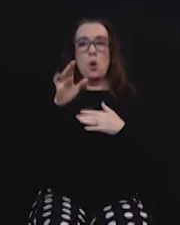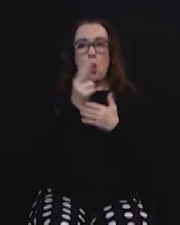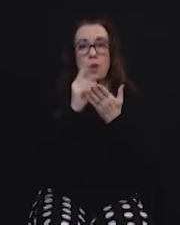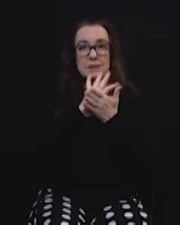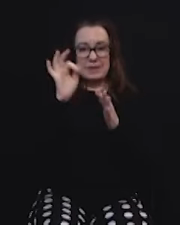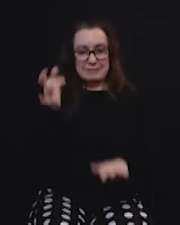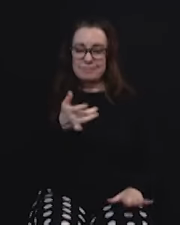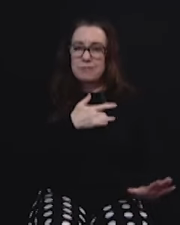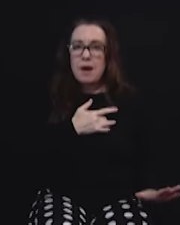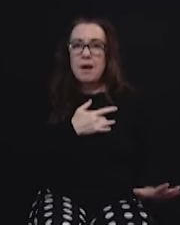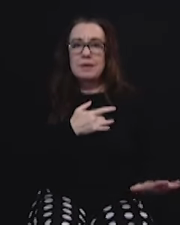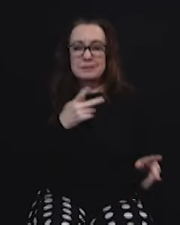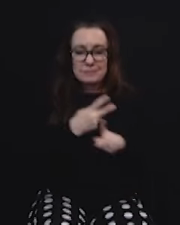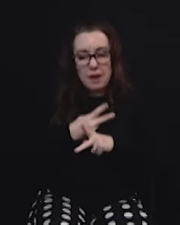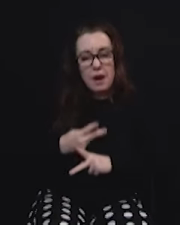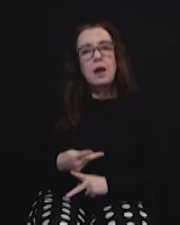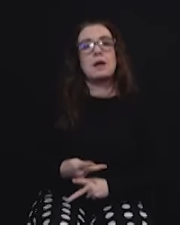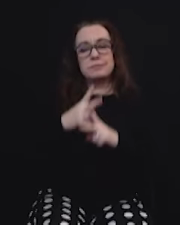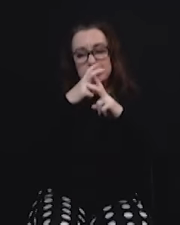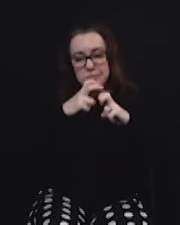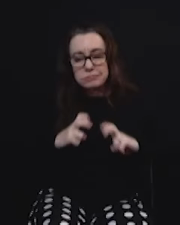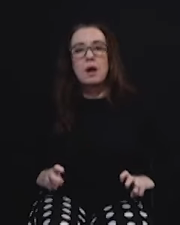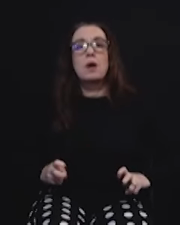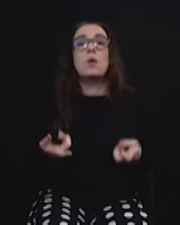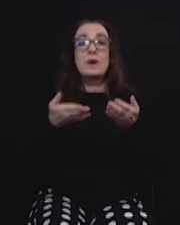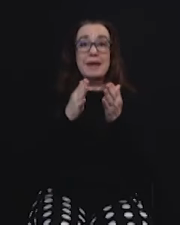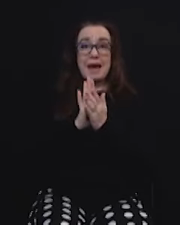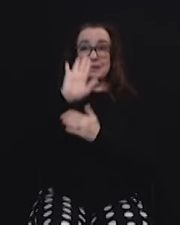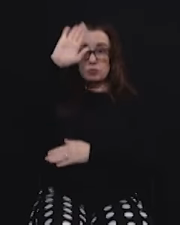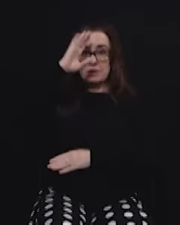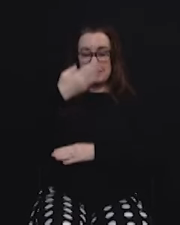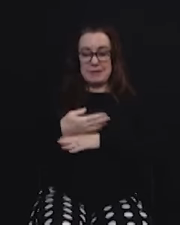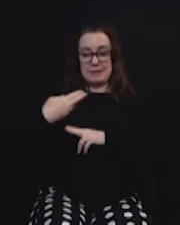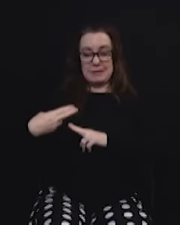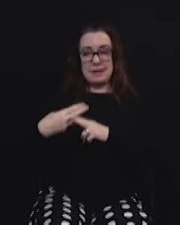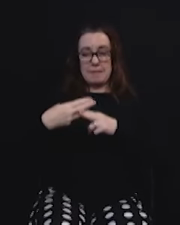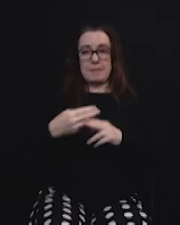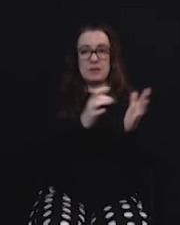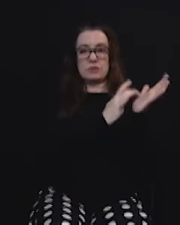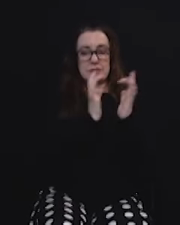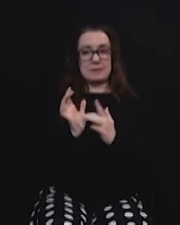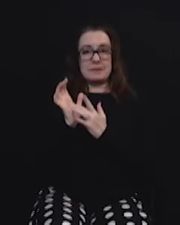can. We ask this in your Son, Jesus' name. Amen.